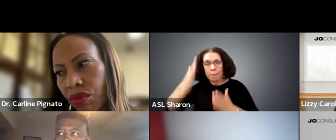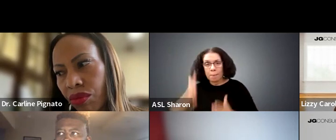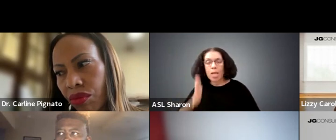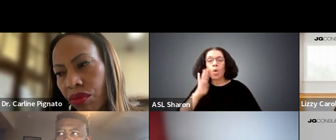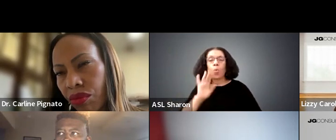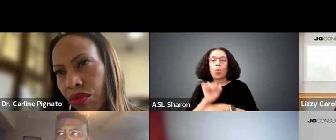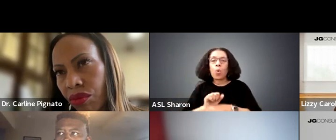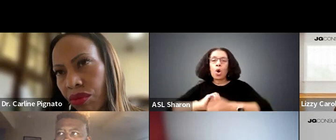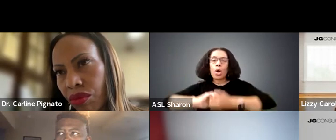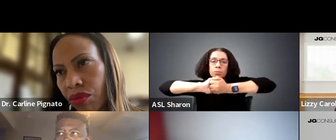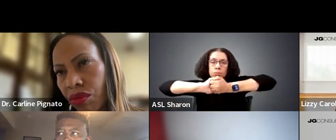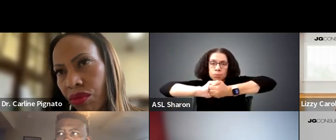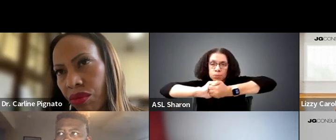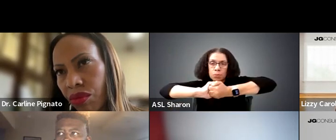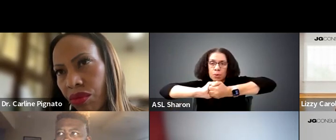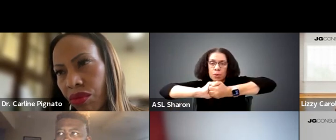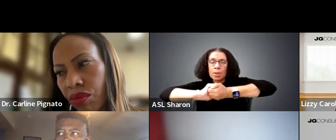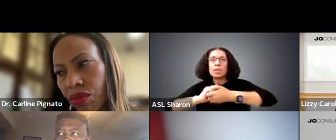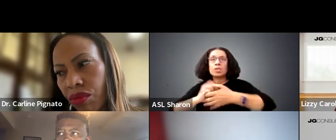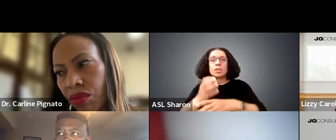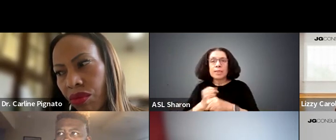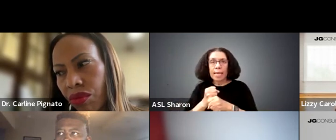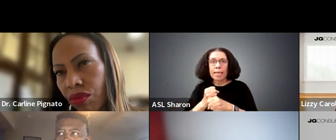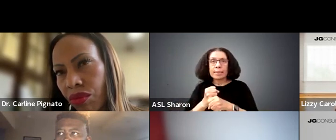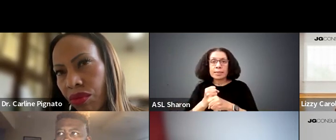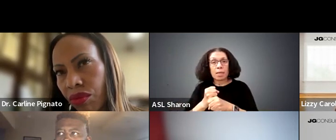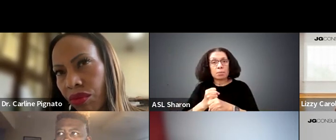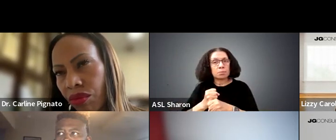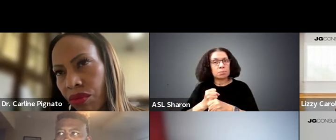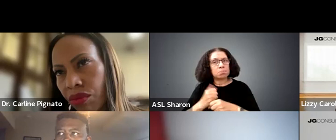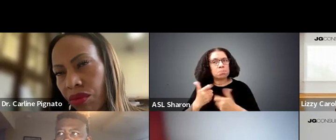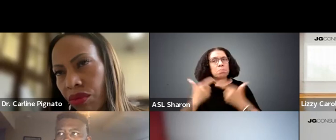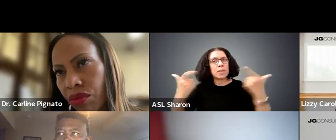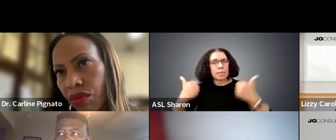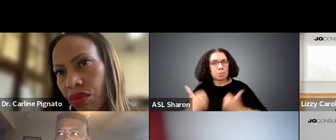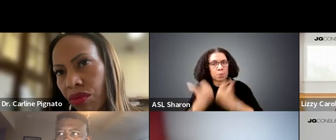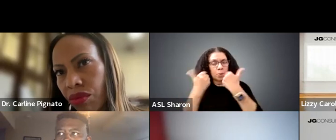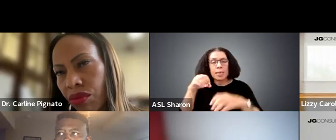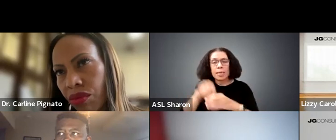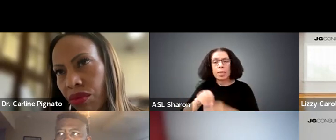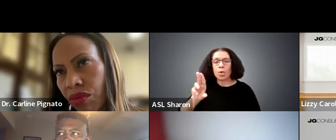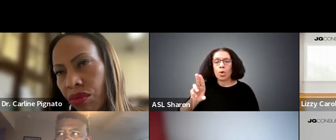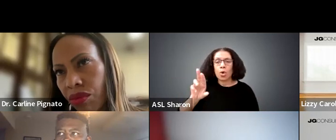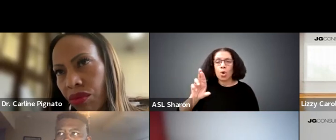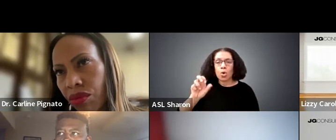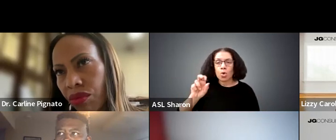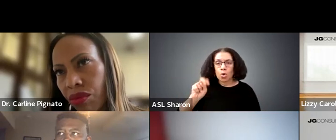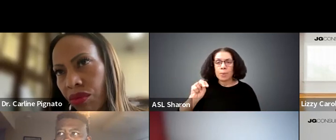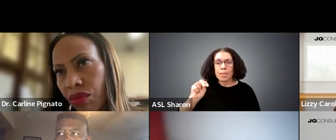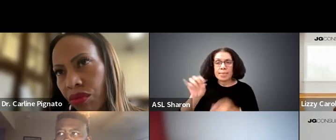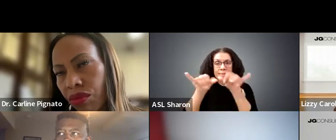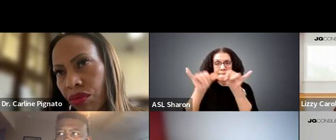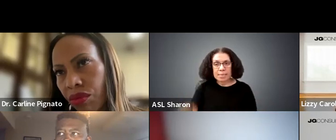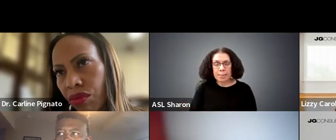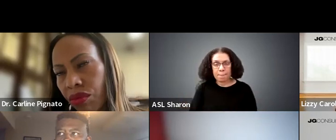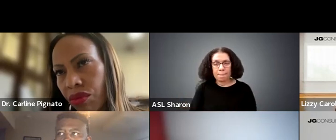next superintendent to take on some very challenging issues. In an urban system, there are challenging issues. You have to